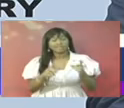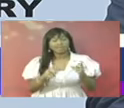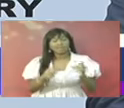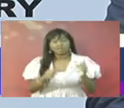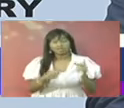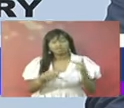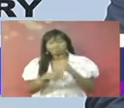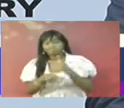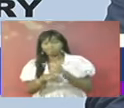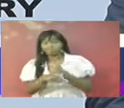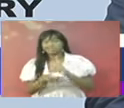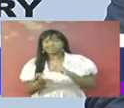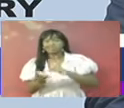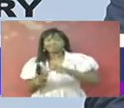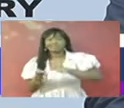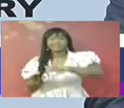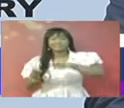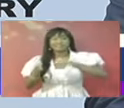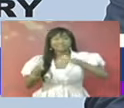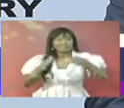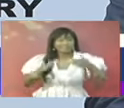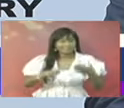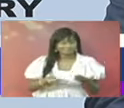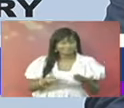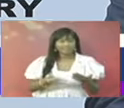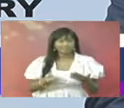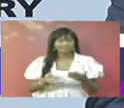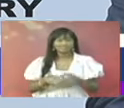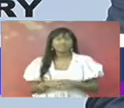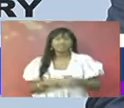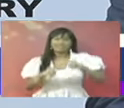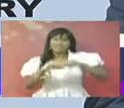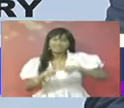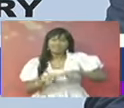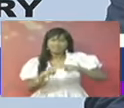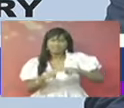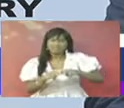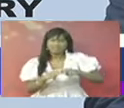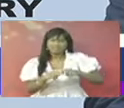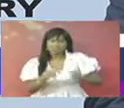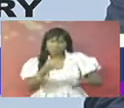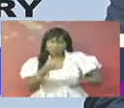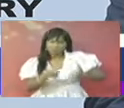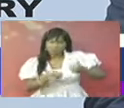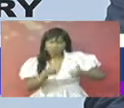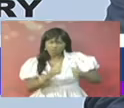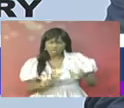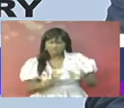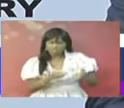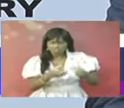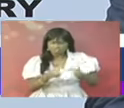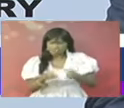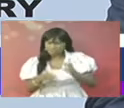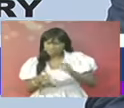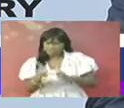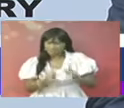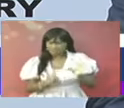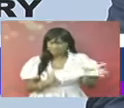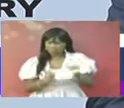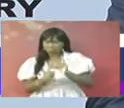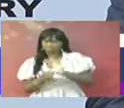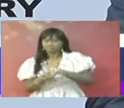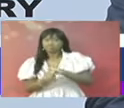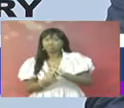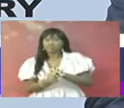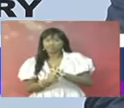possibly succumbing to the illness. Again, it depends on which proportions of the populations are being infected, and we have